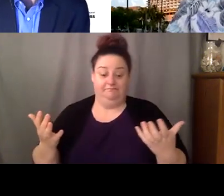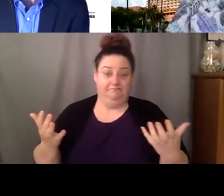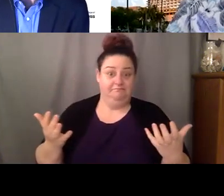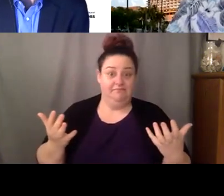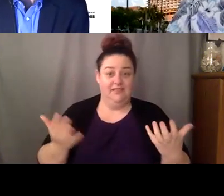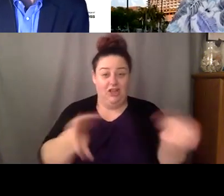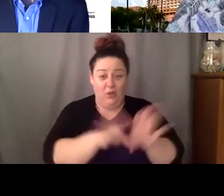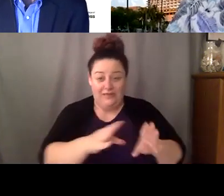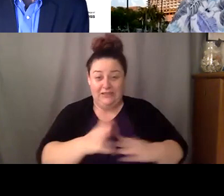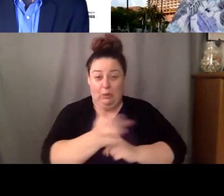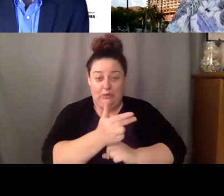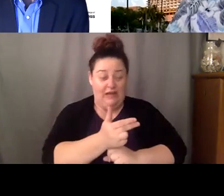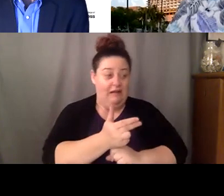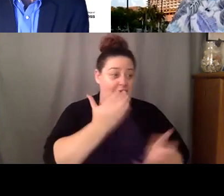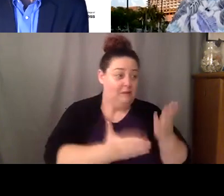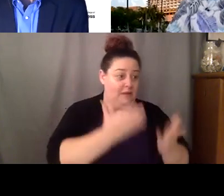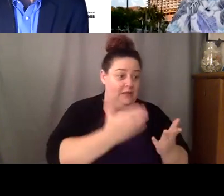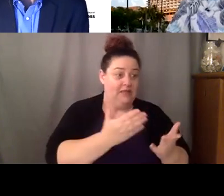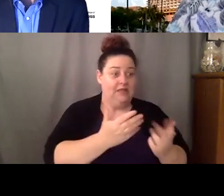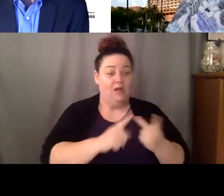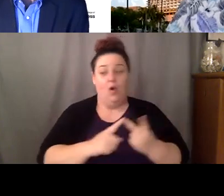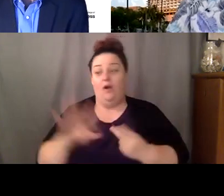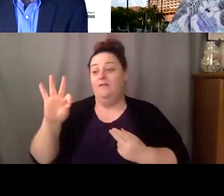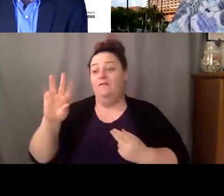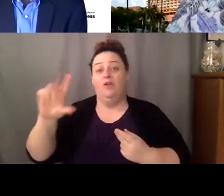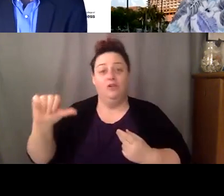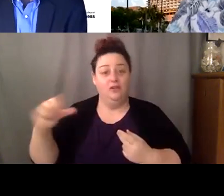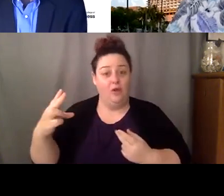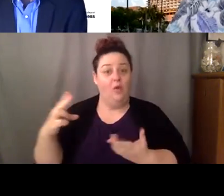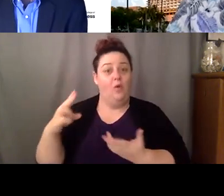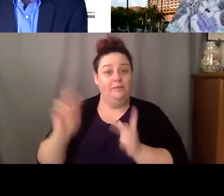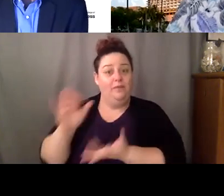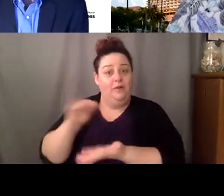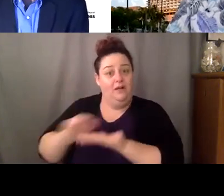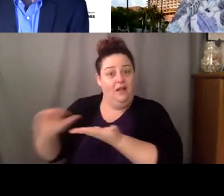closing the hotels, furloughing